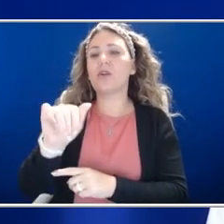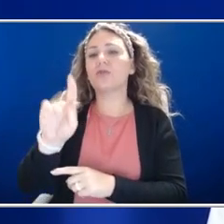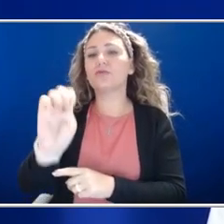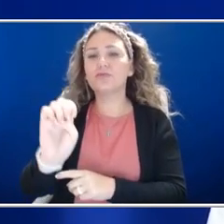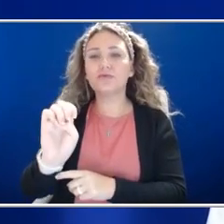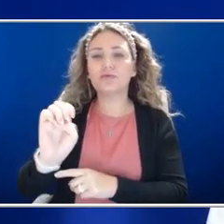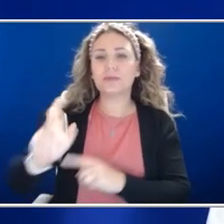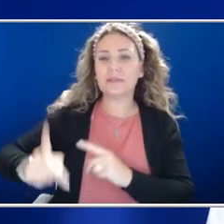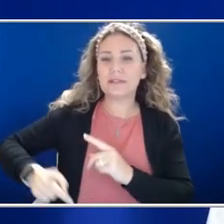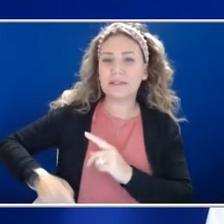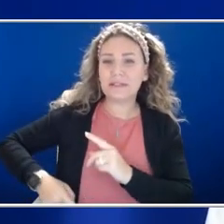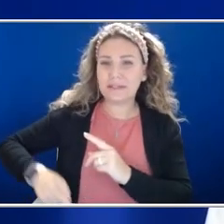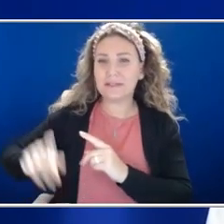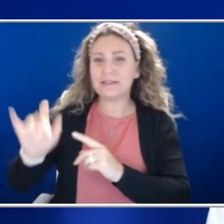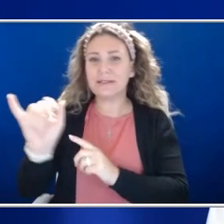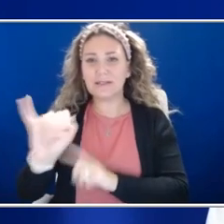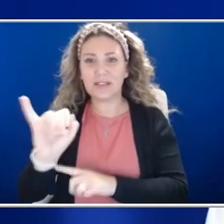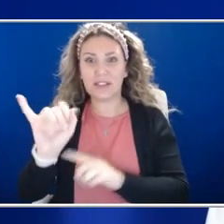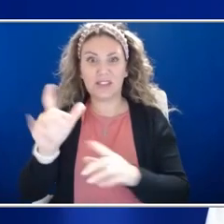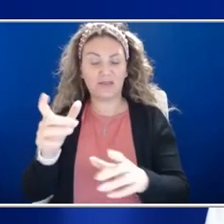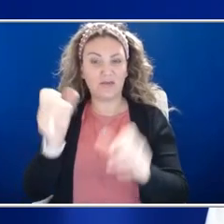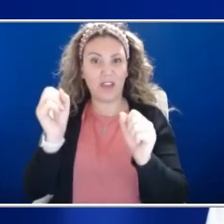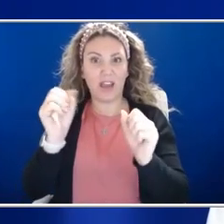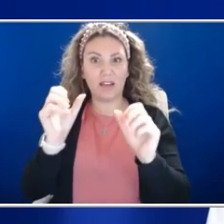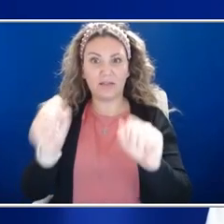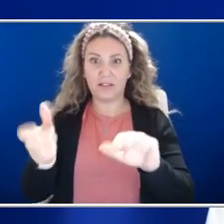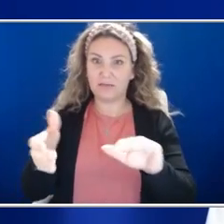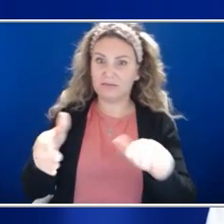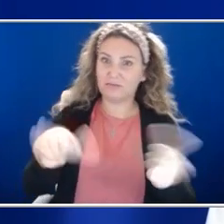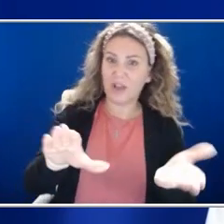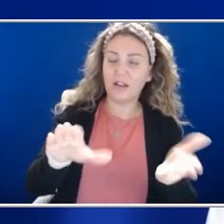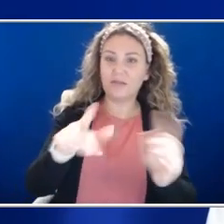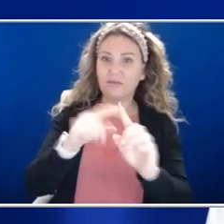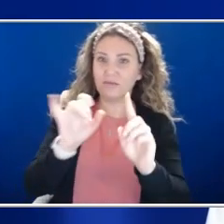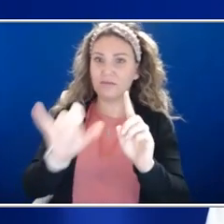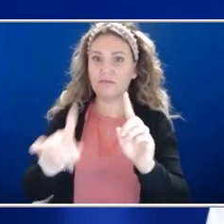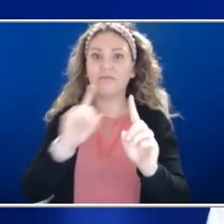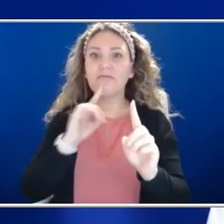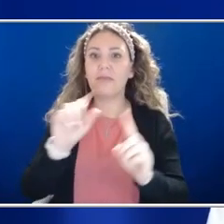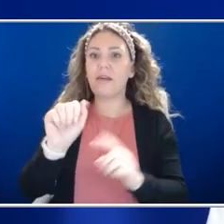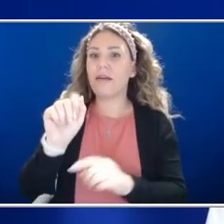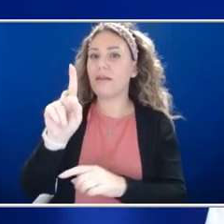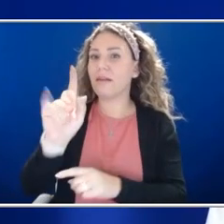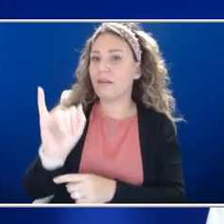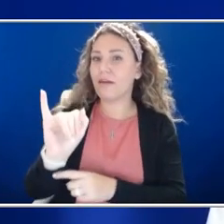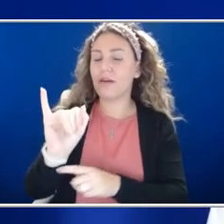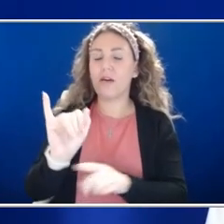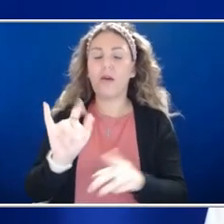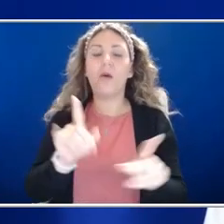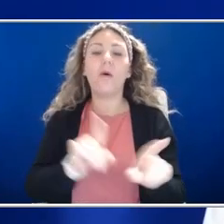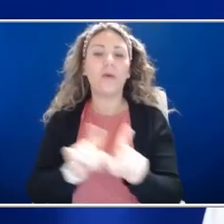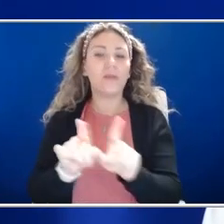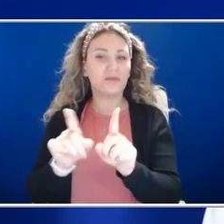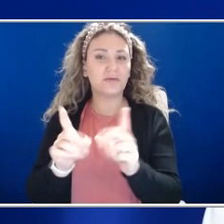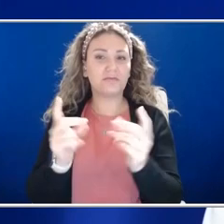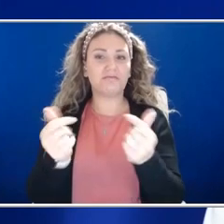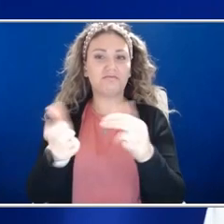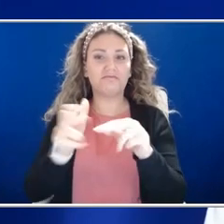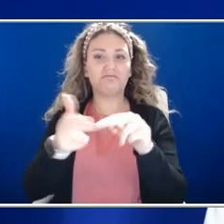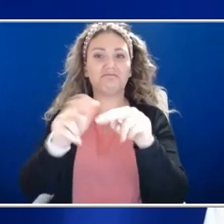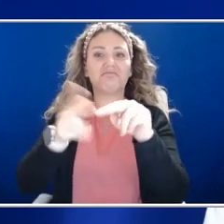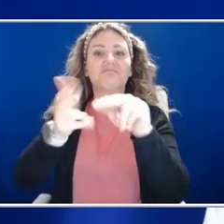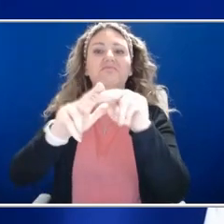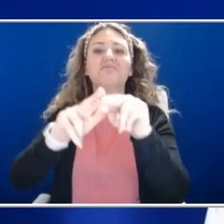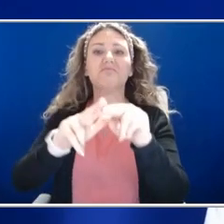condition that can take your life. And the incidence of AKI is also rapidly increasing, with cases doubling each